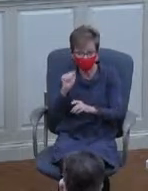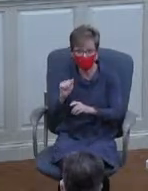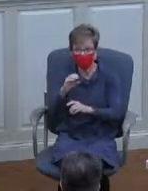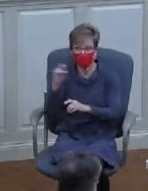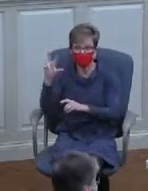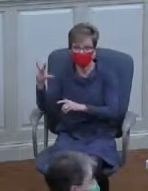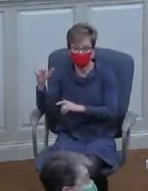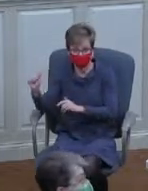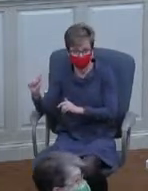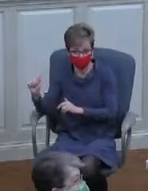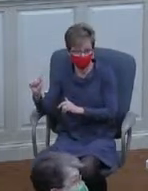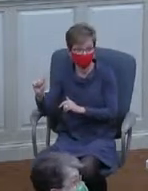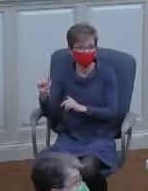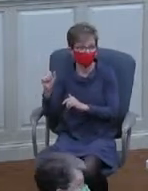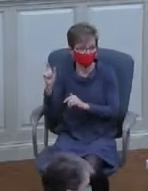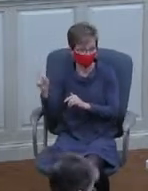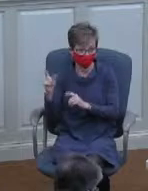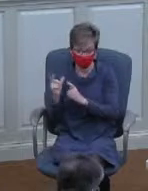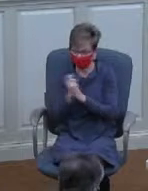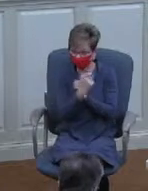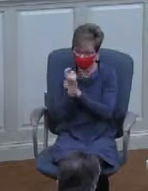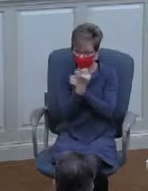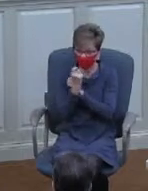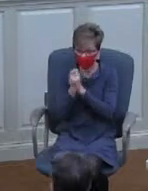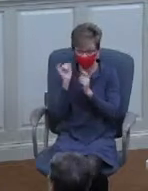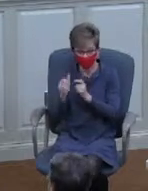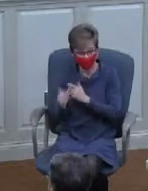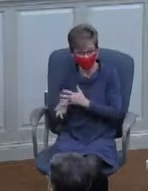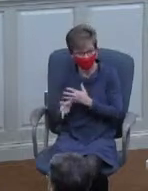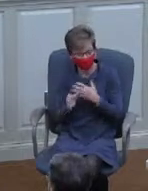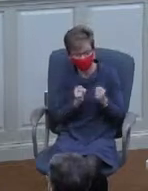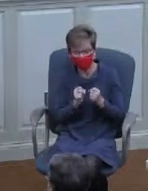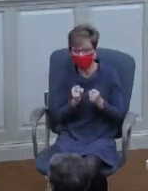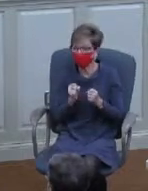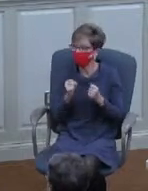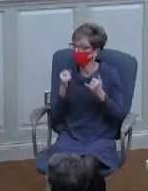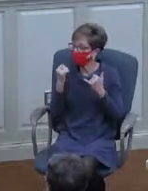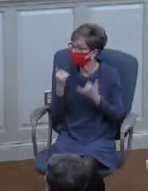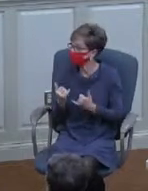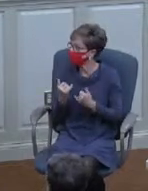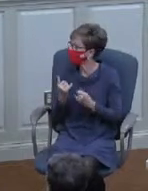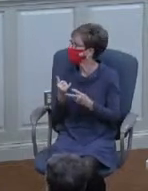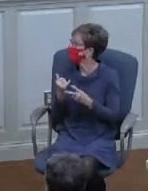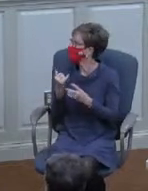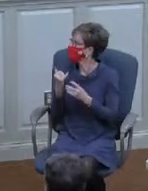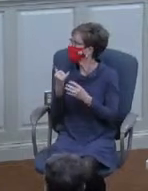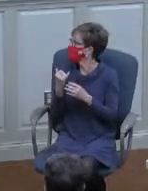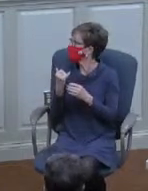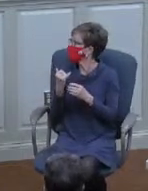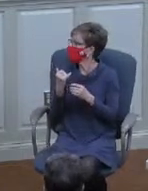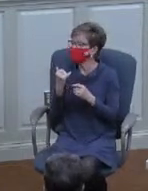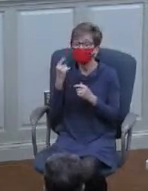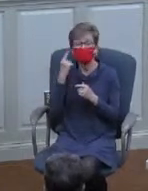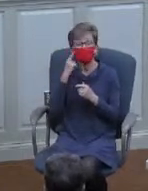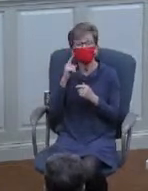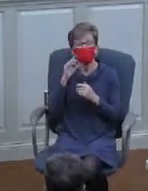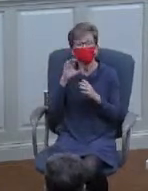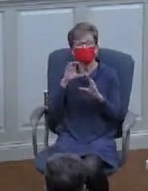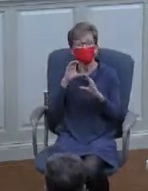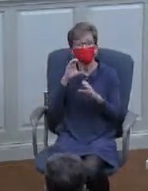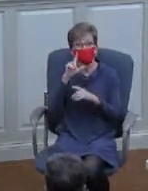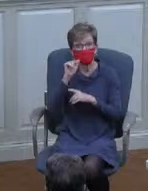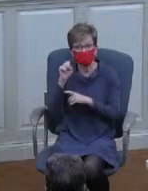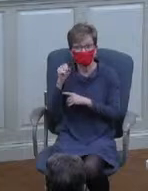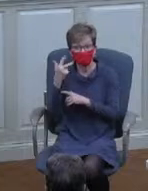had ever ran around the track that fast. Now, the beauty of the story is that Class 3A ran